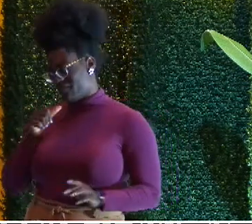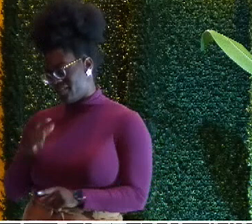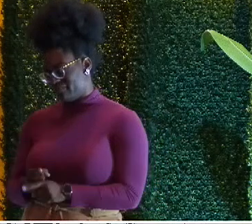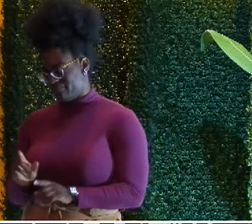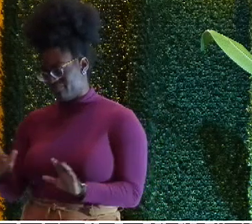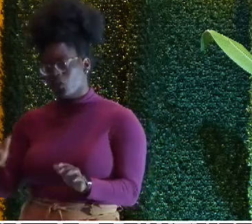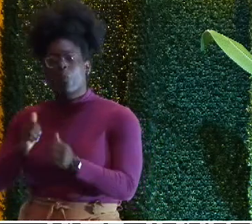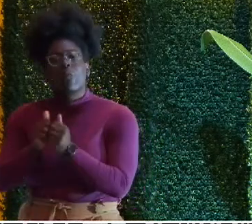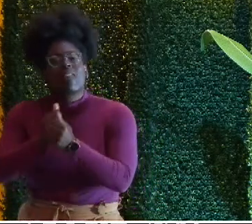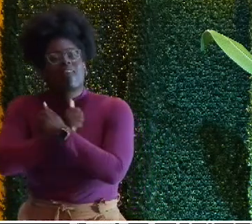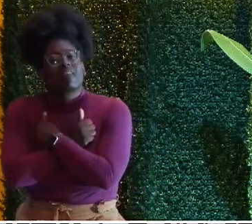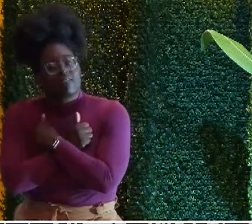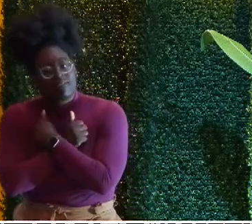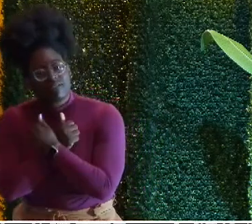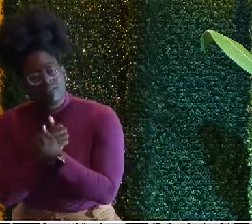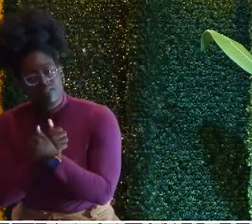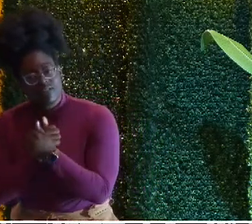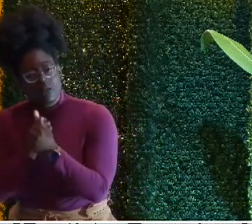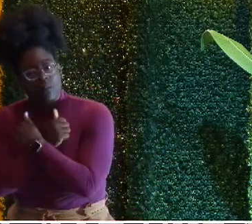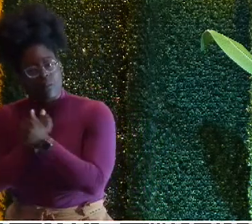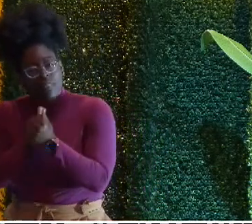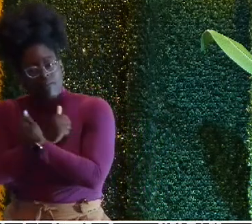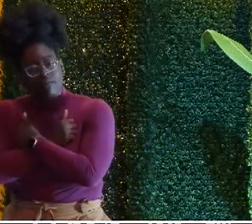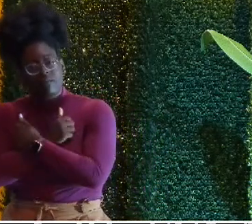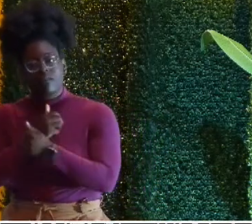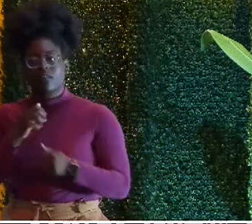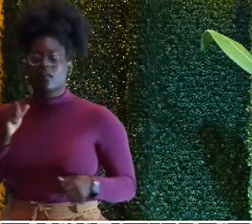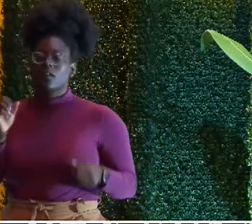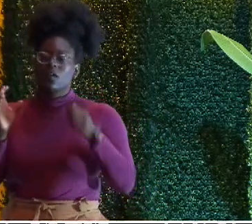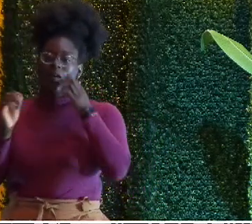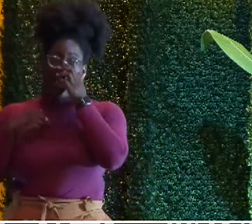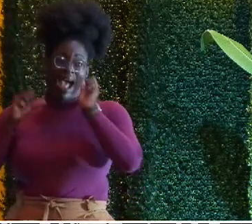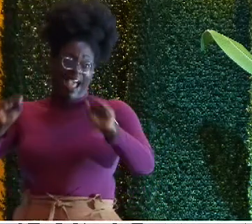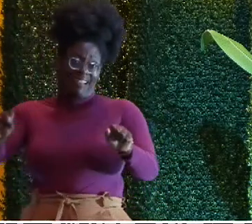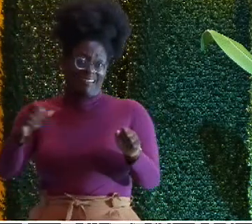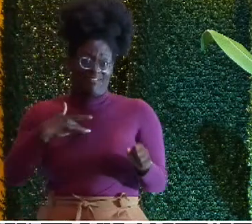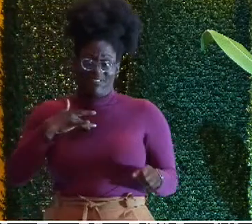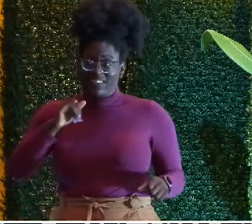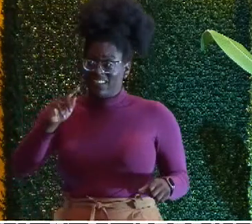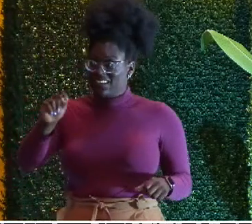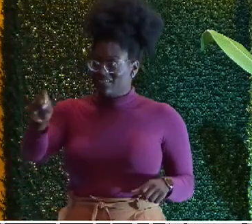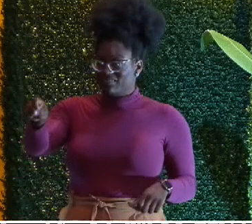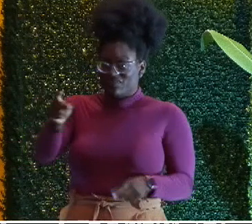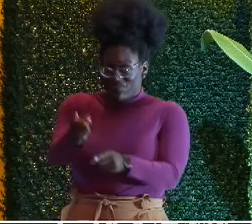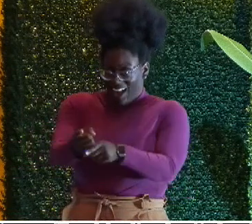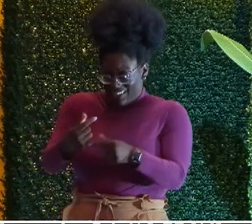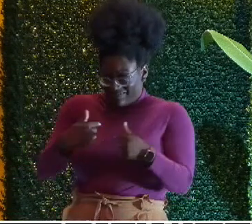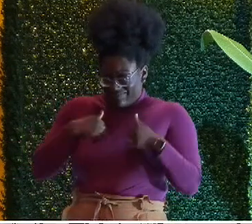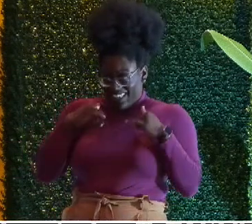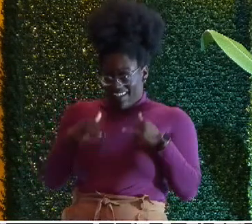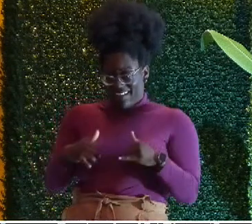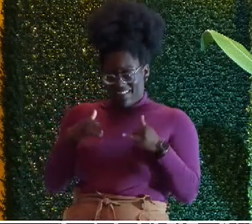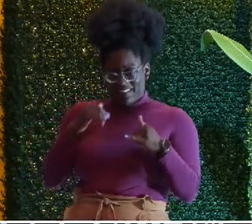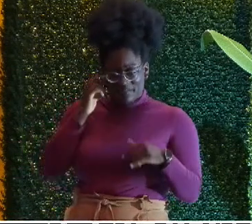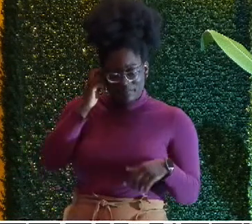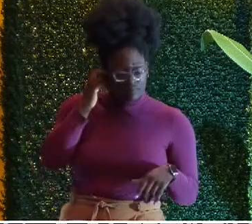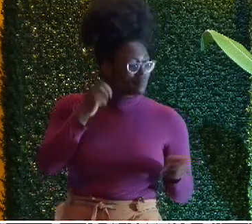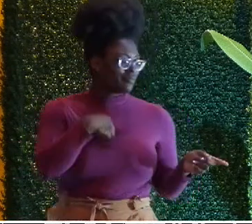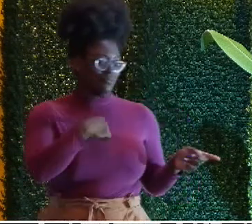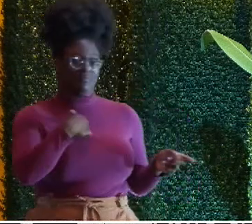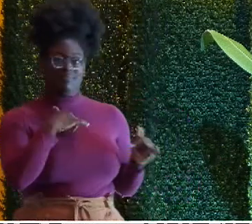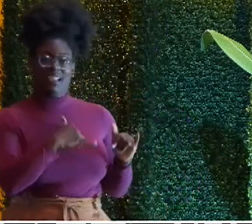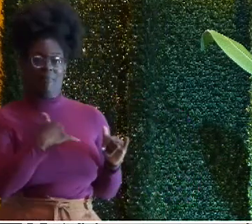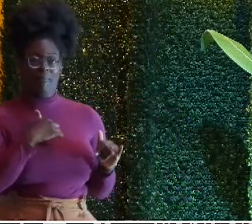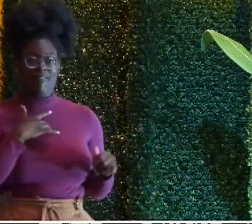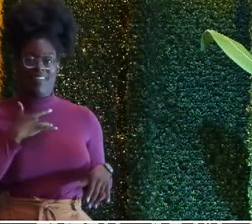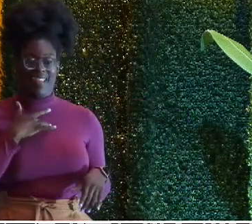No, they soaking it in. I know it. I can feel it. I can feel it. Me too. I'm soaking it in too. I just want to highlight a